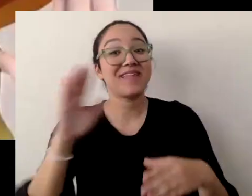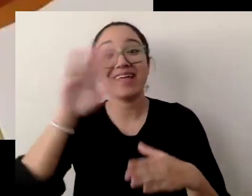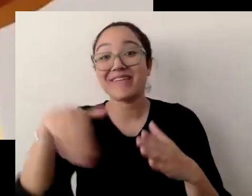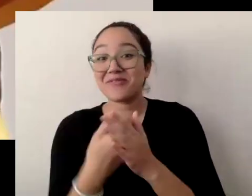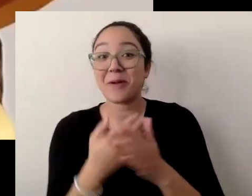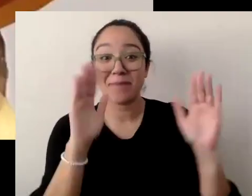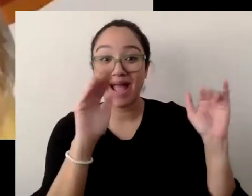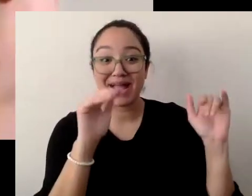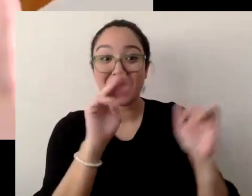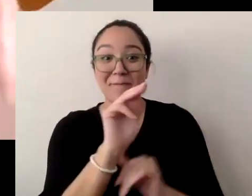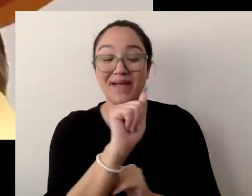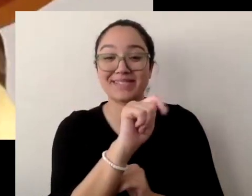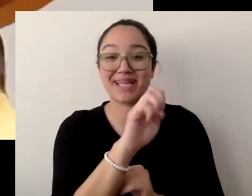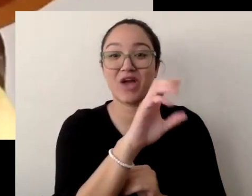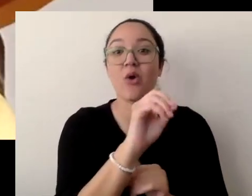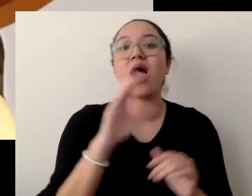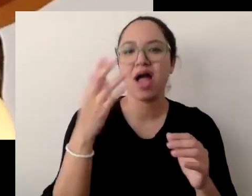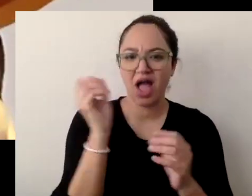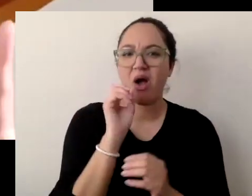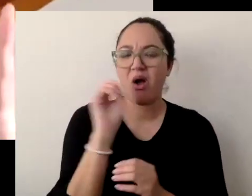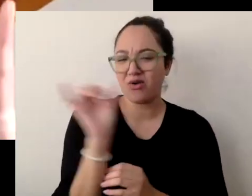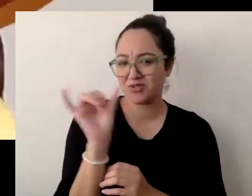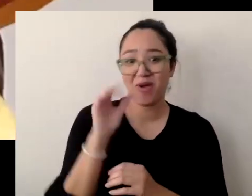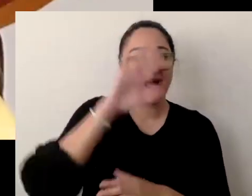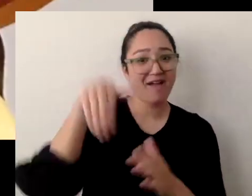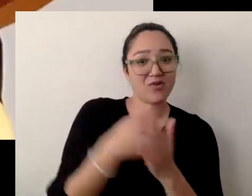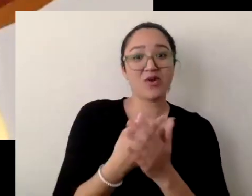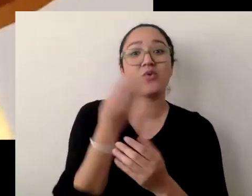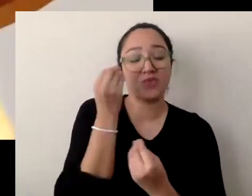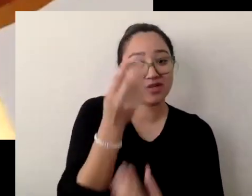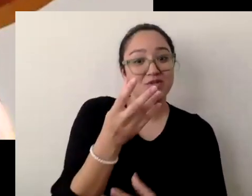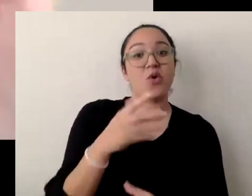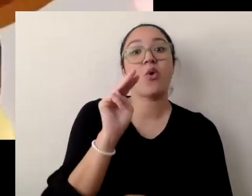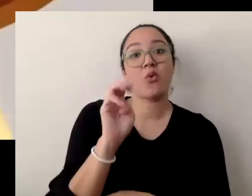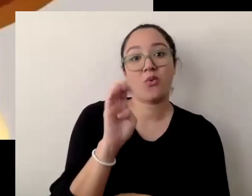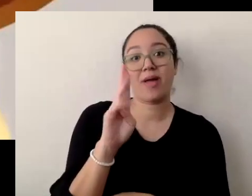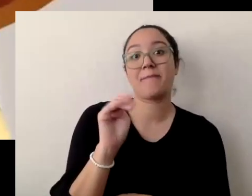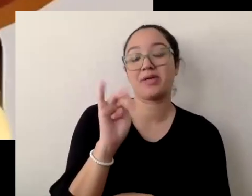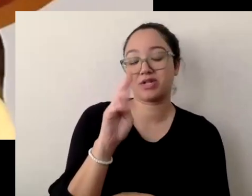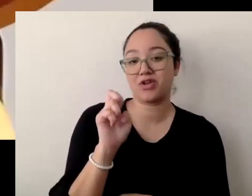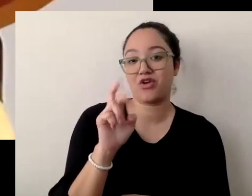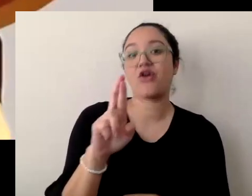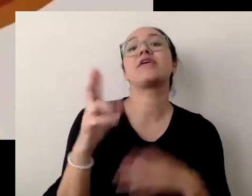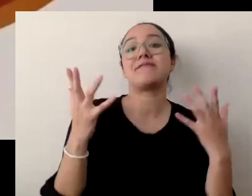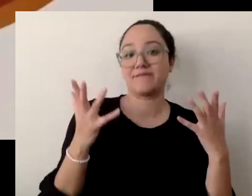Mateo, everybody that we just want you to know the webinar is formally